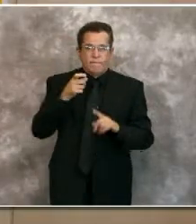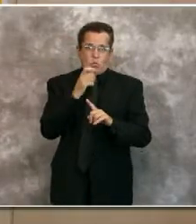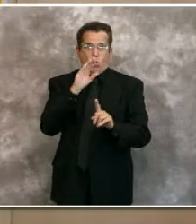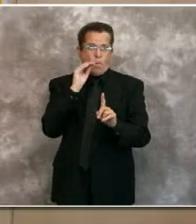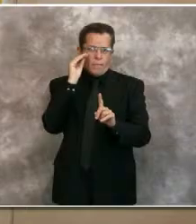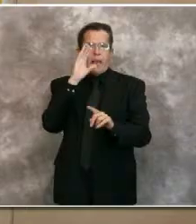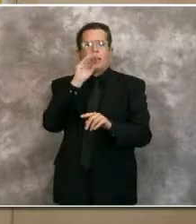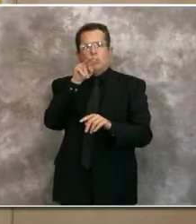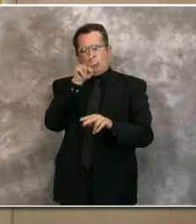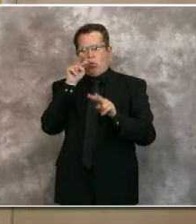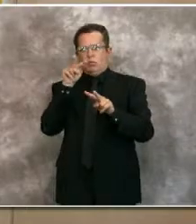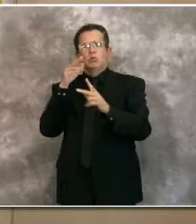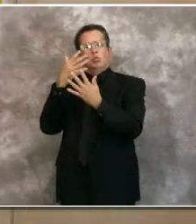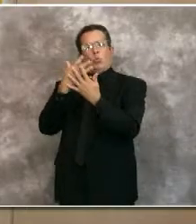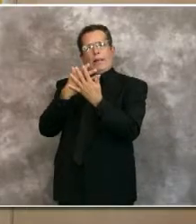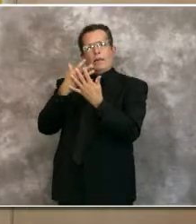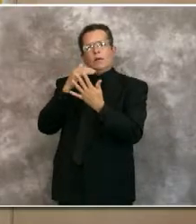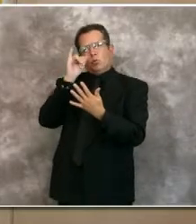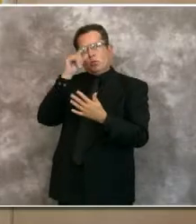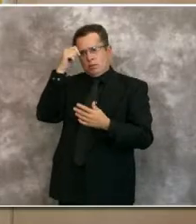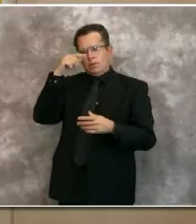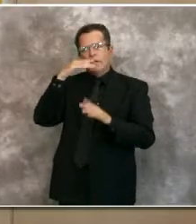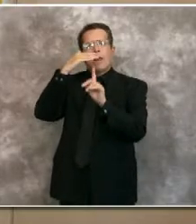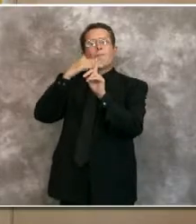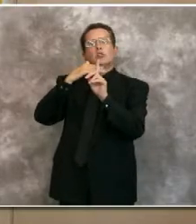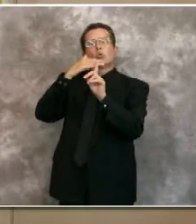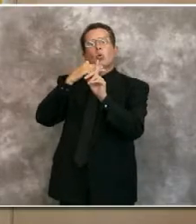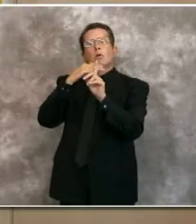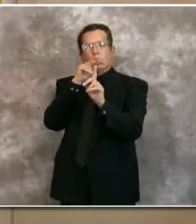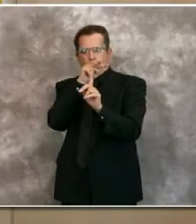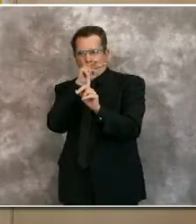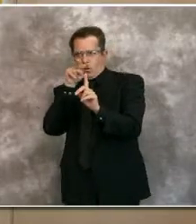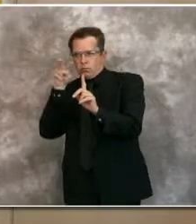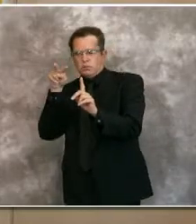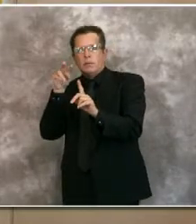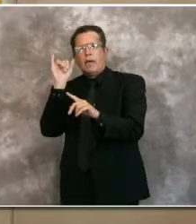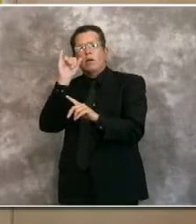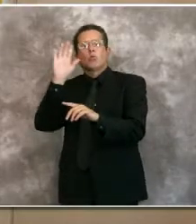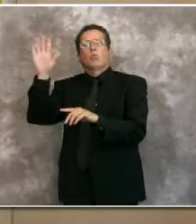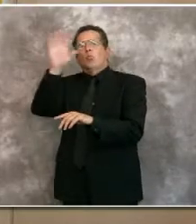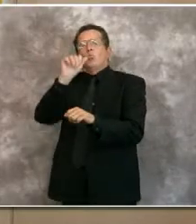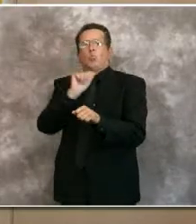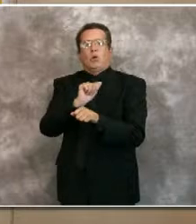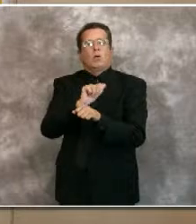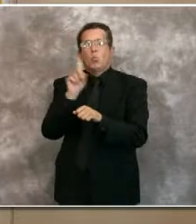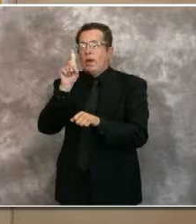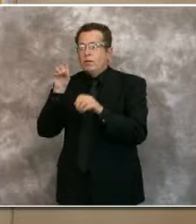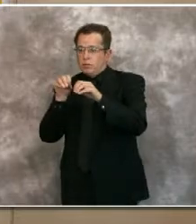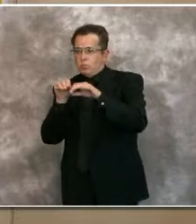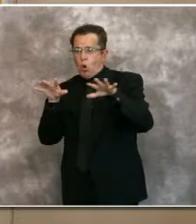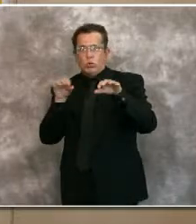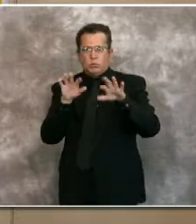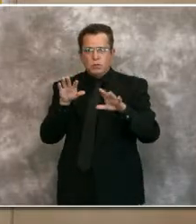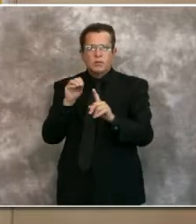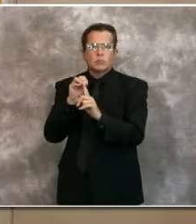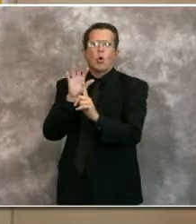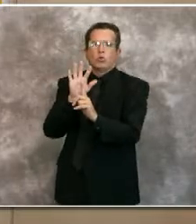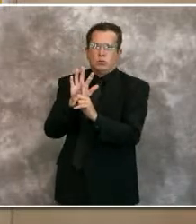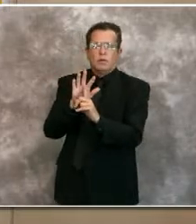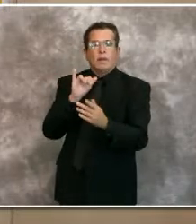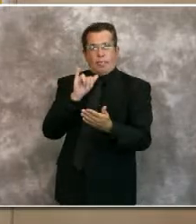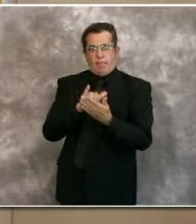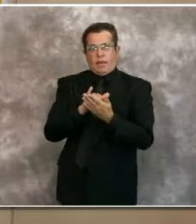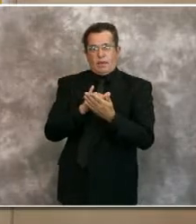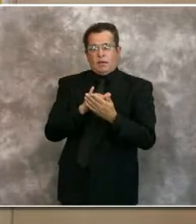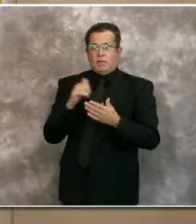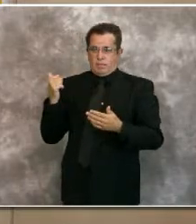conduct screenings for temperature, symptoms, and exposures at work sites. These non-pharmaceutical